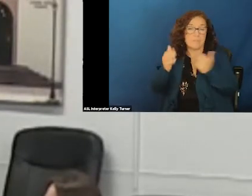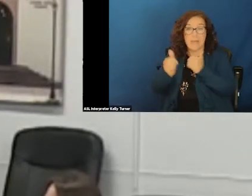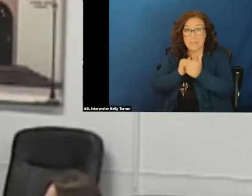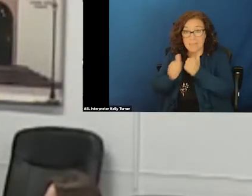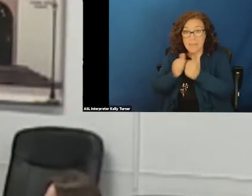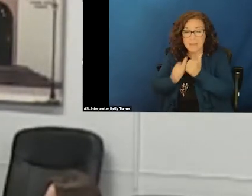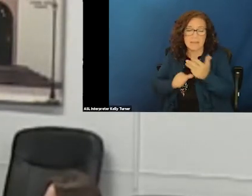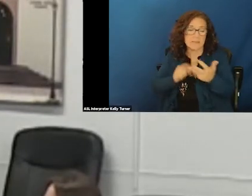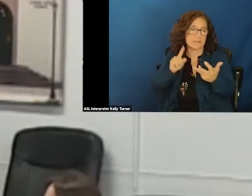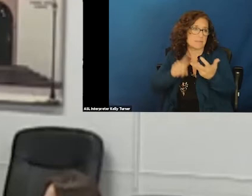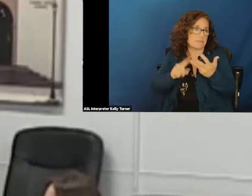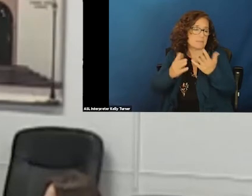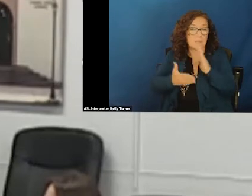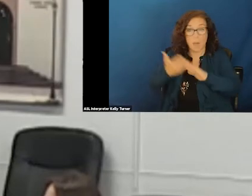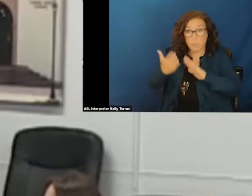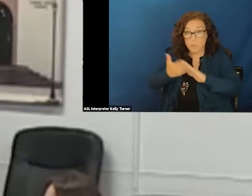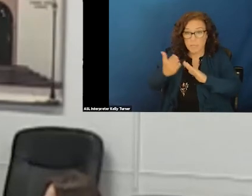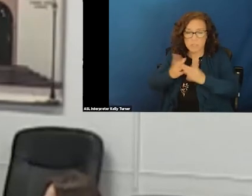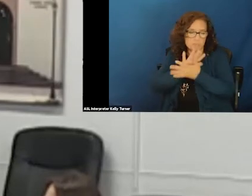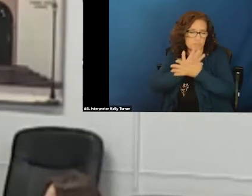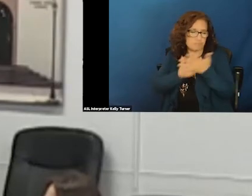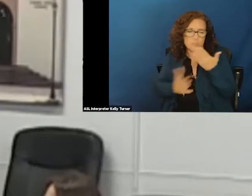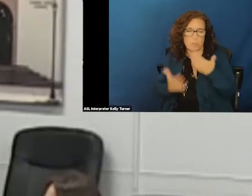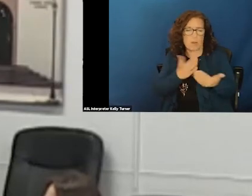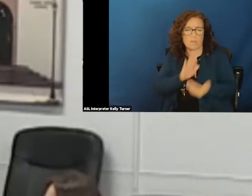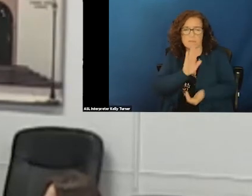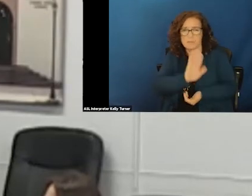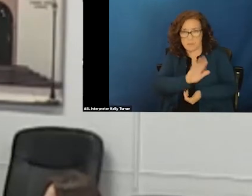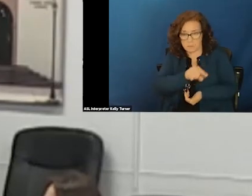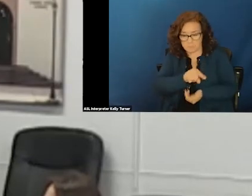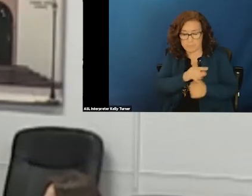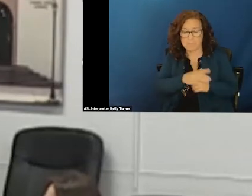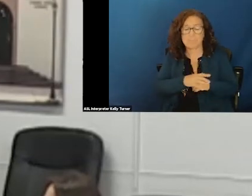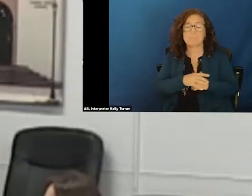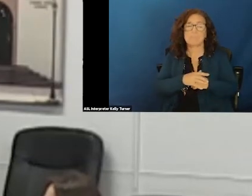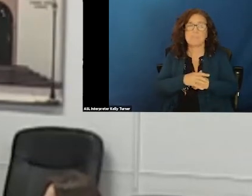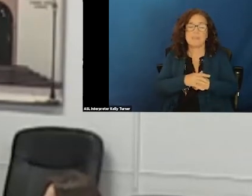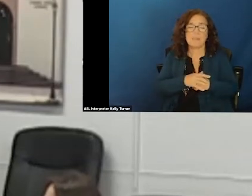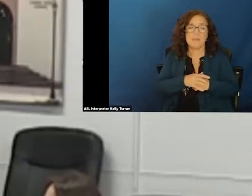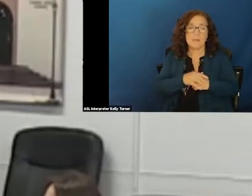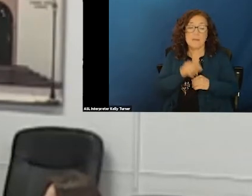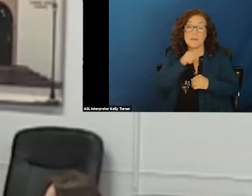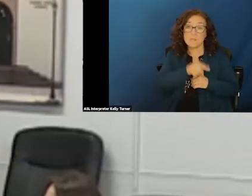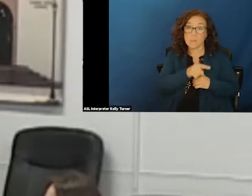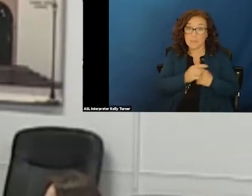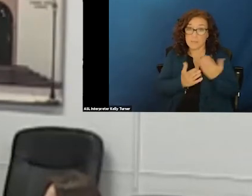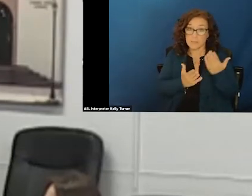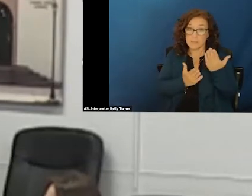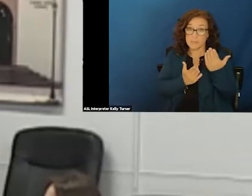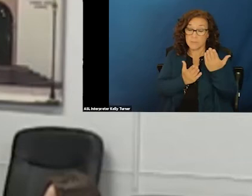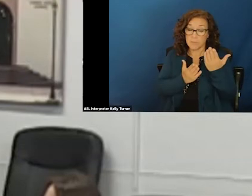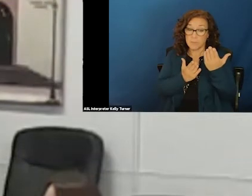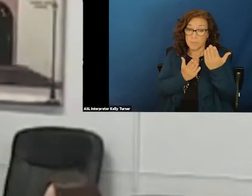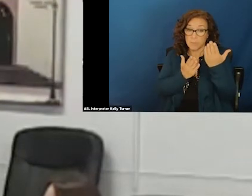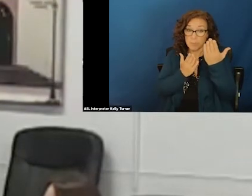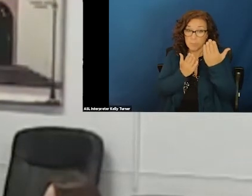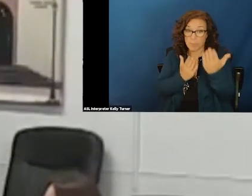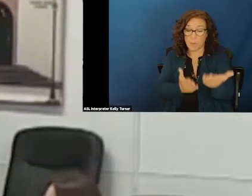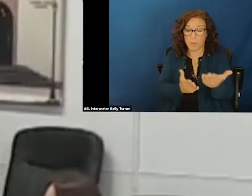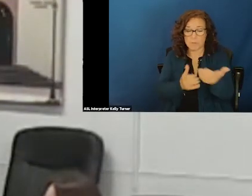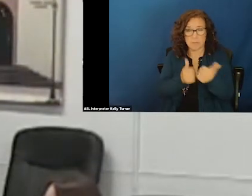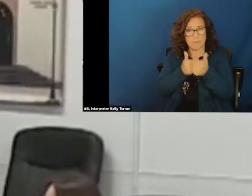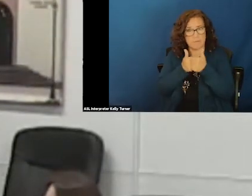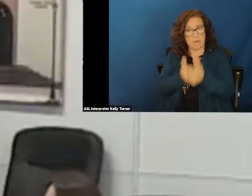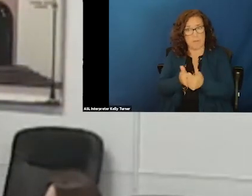really following along the lines of the vision that was presented in the equity resolution that you all passed. And that is, we want